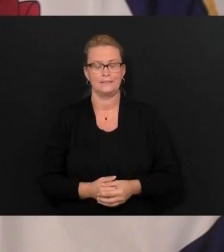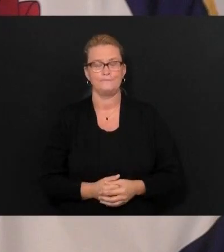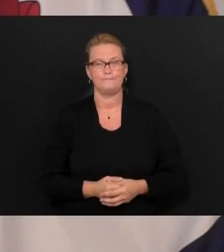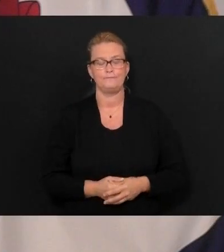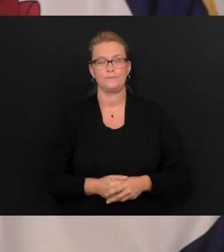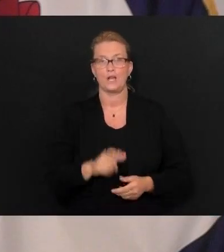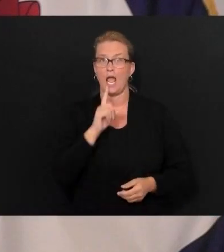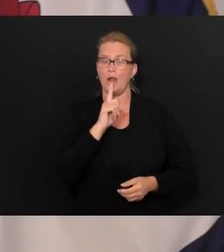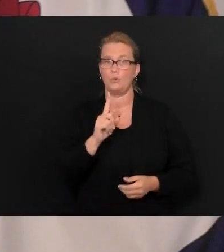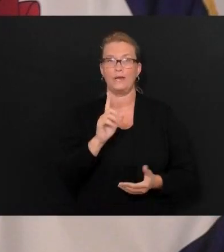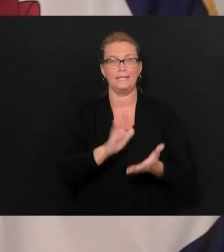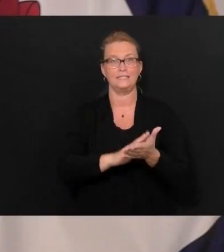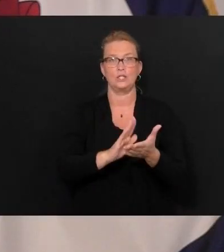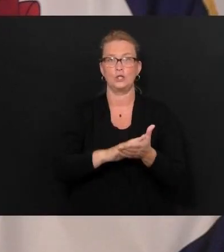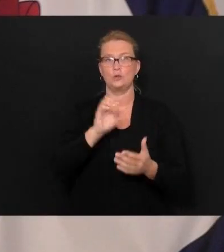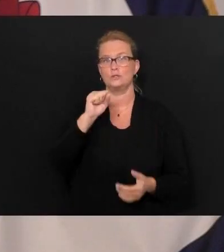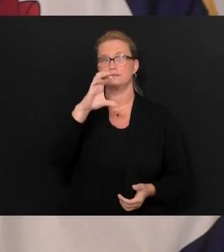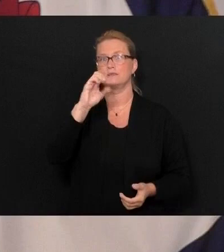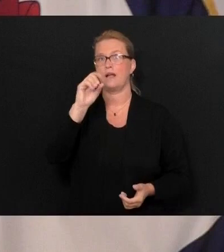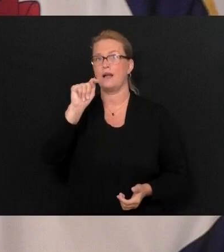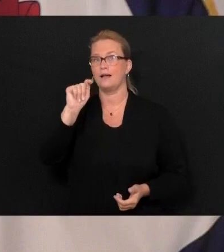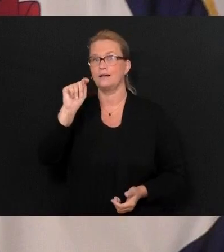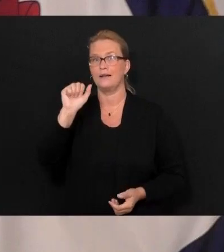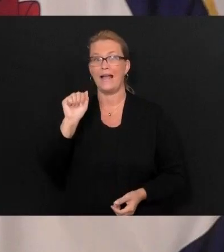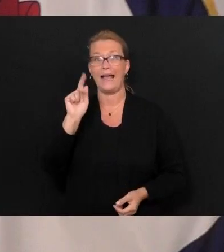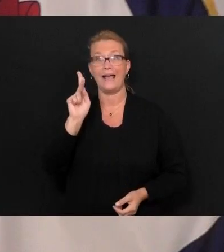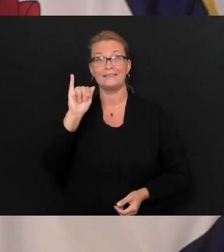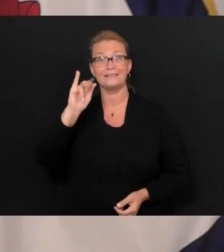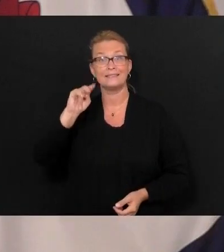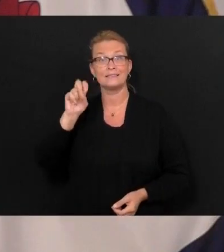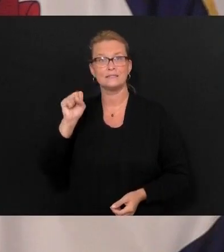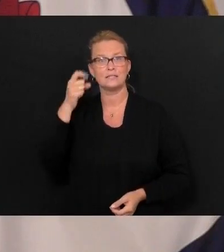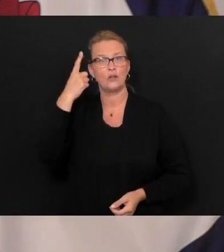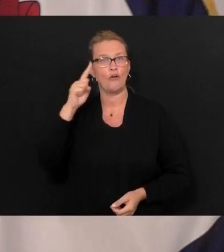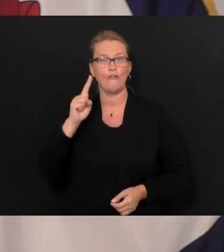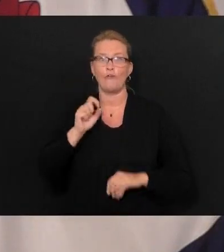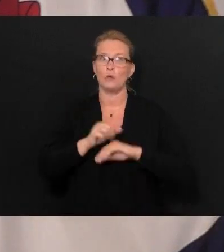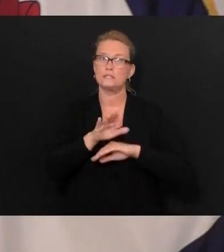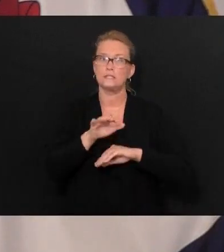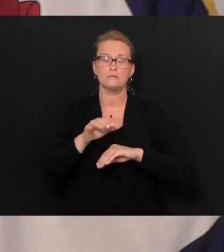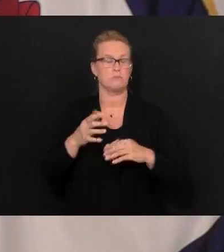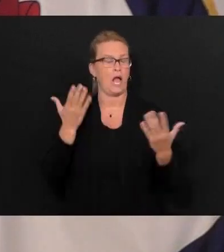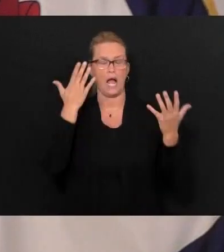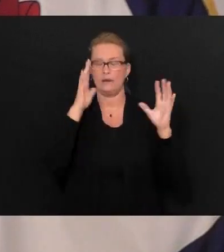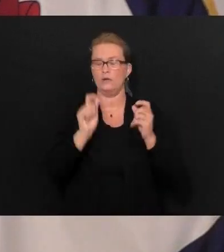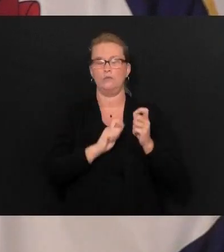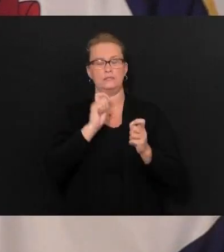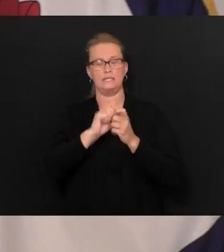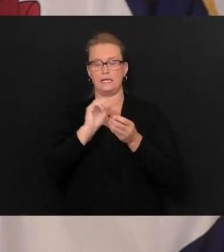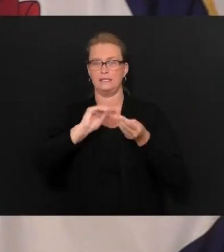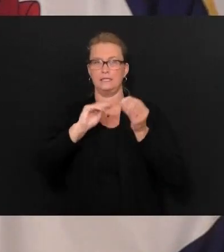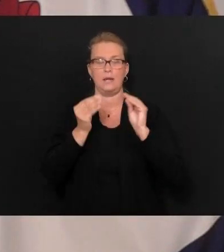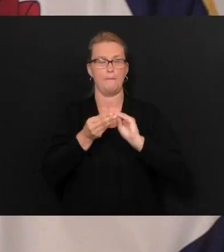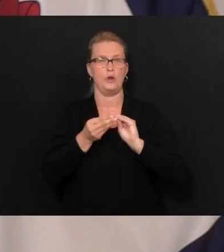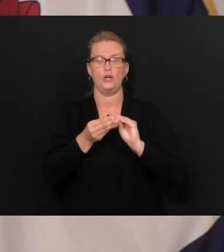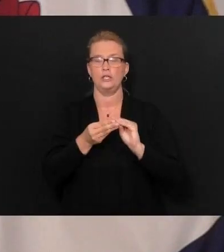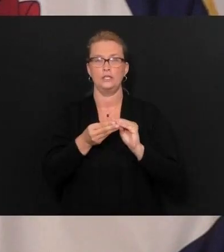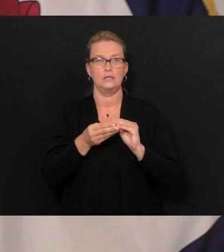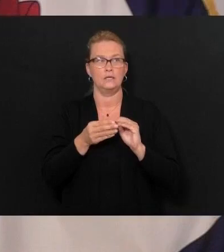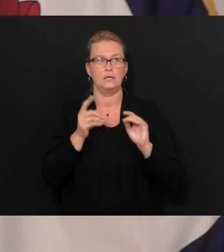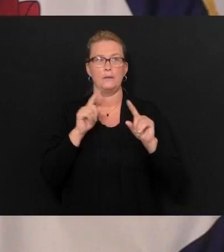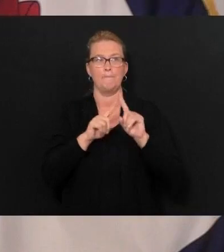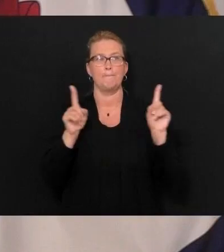I salute Scott Adkins and everything for pumping out like $100 million, or I don't know exactly what the dollar number was,